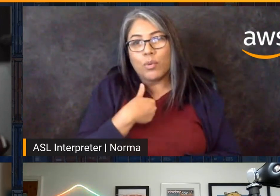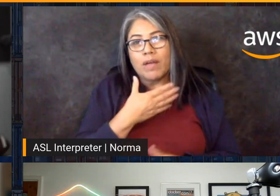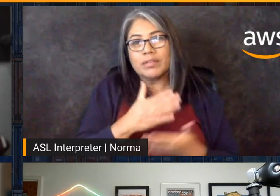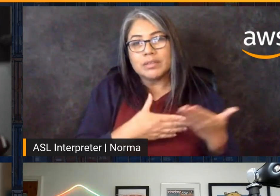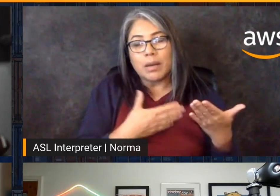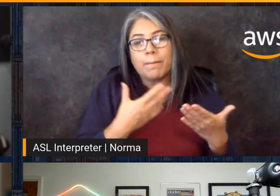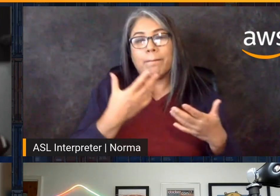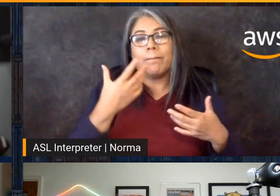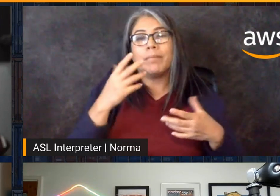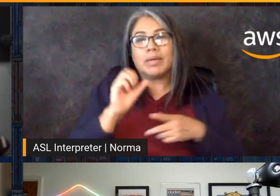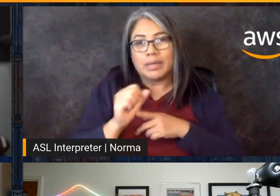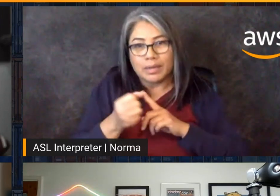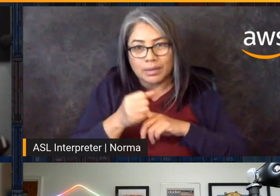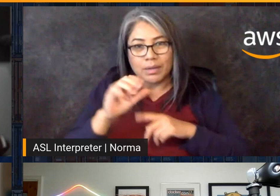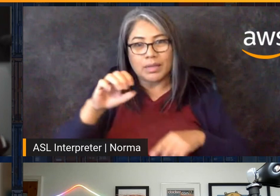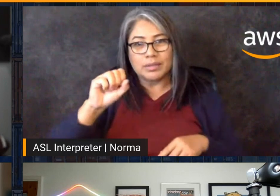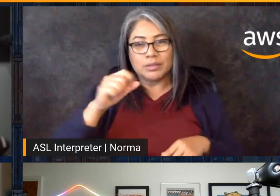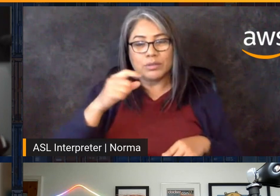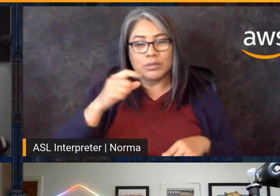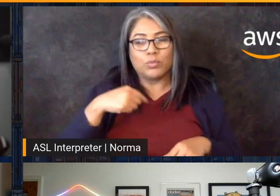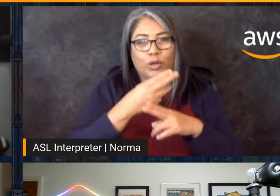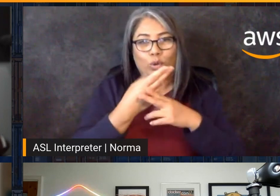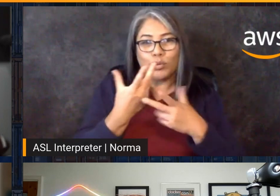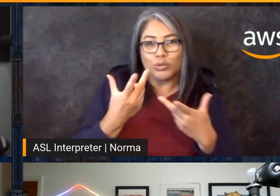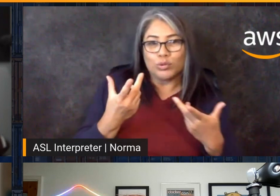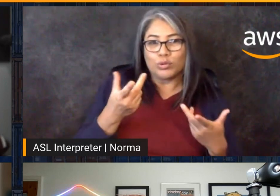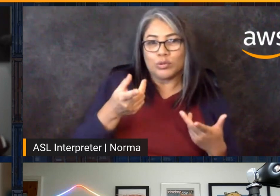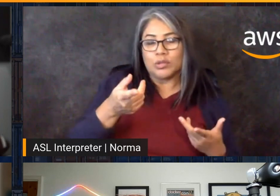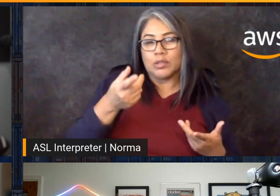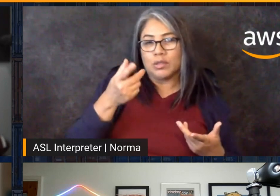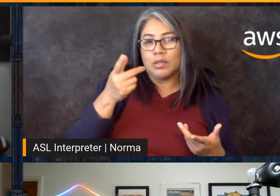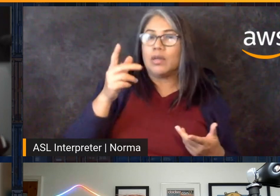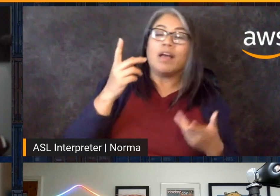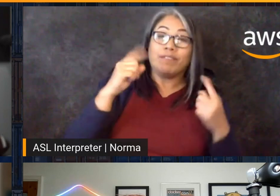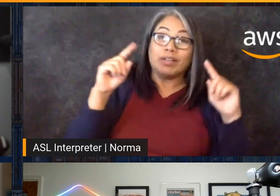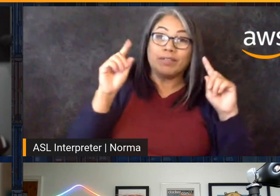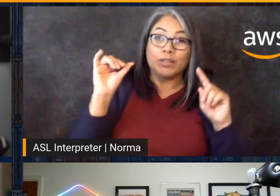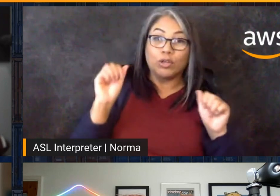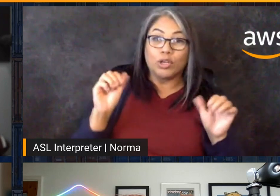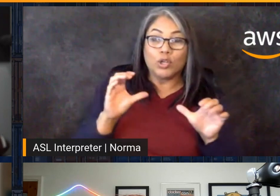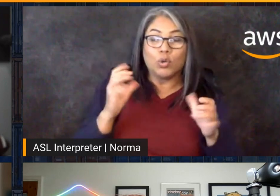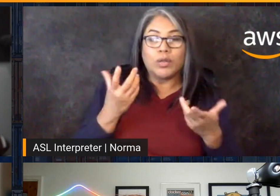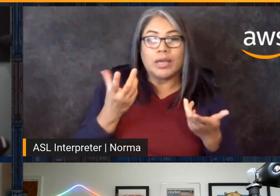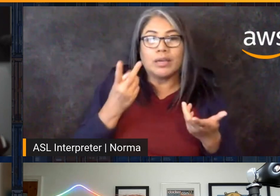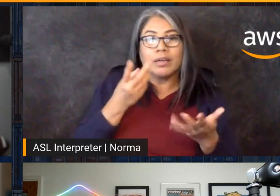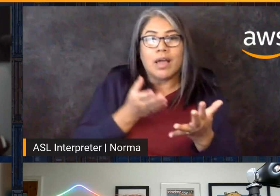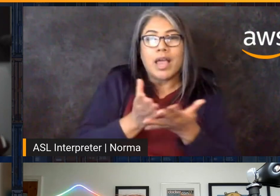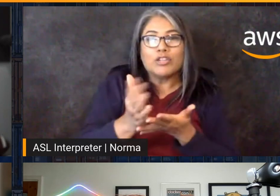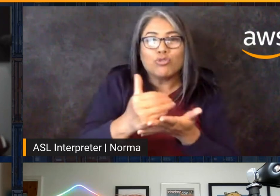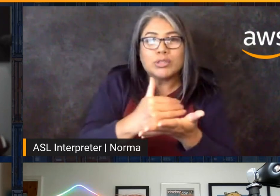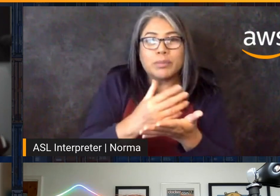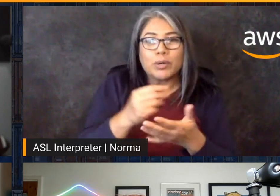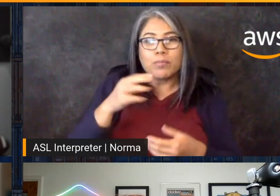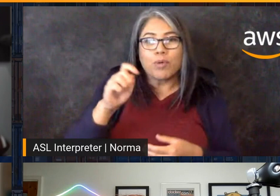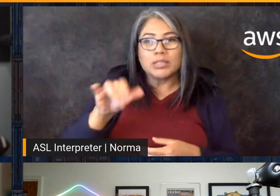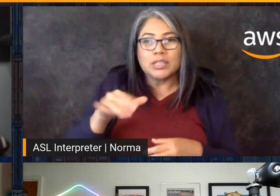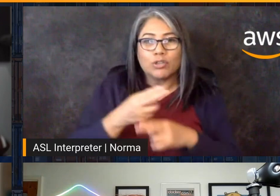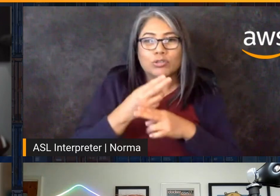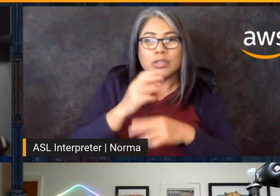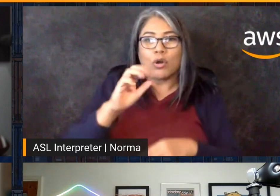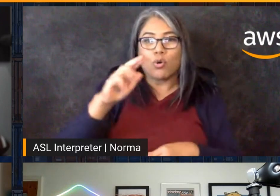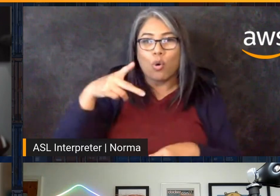eBPF to effectively, how you can actually do it like a transparent proxy thing where you're using a corporate CA to